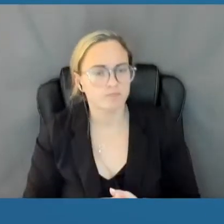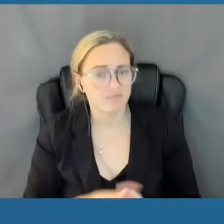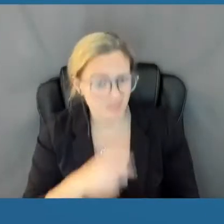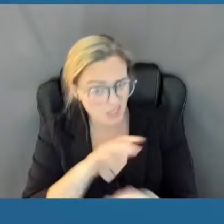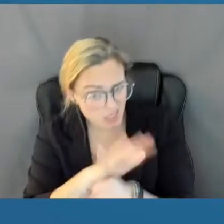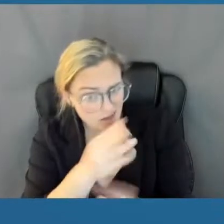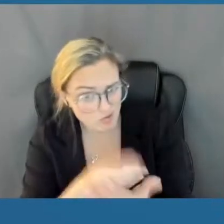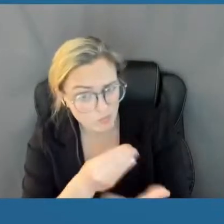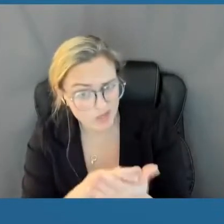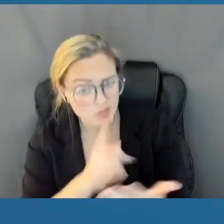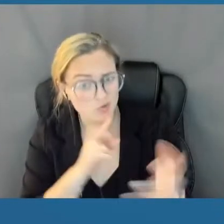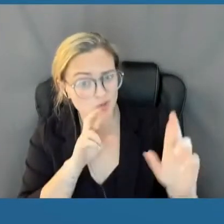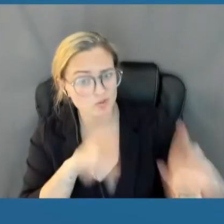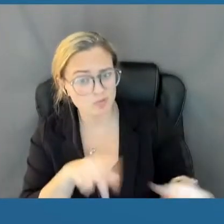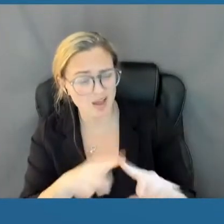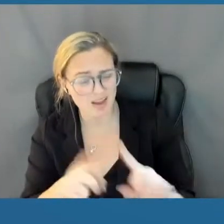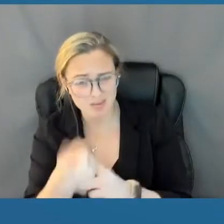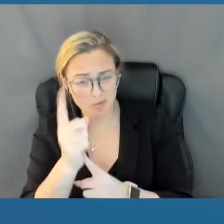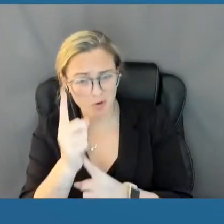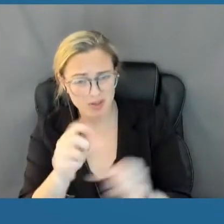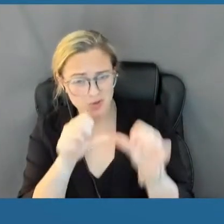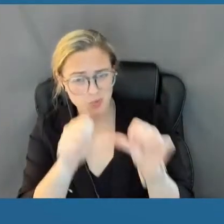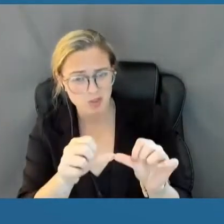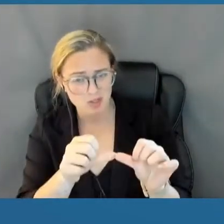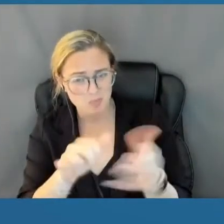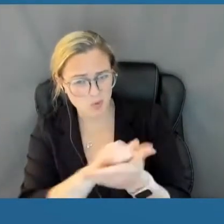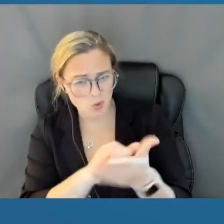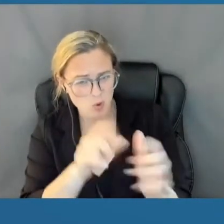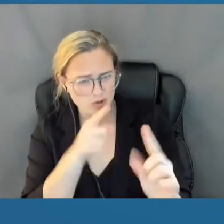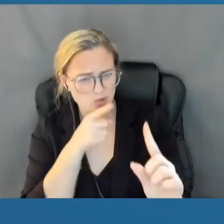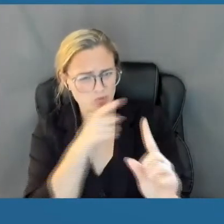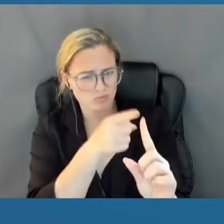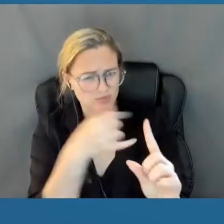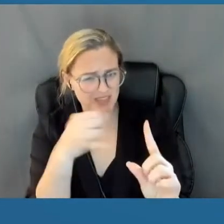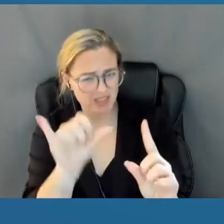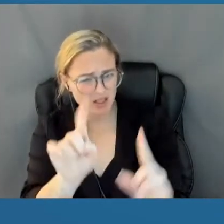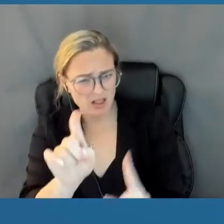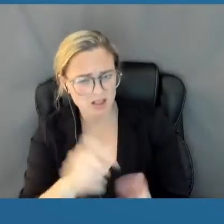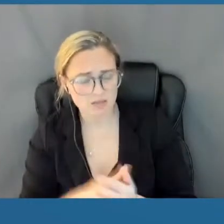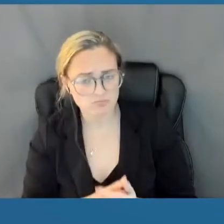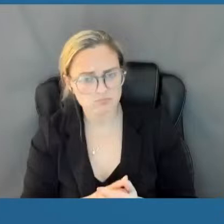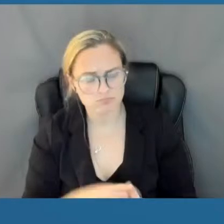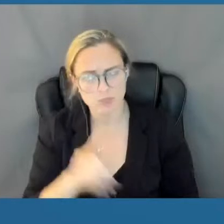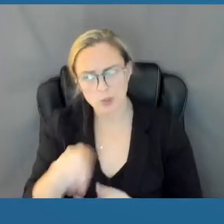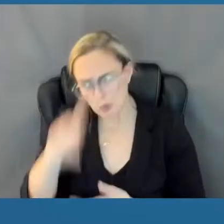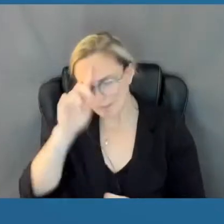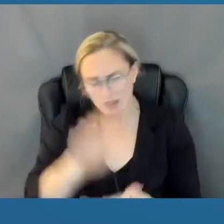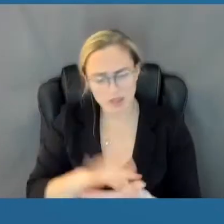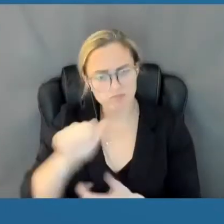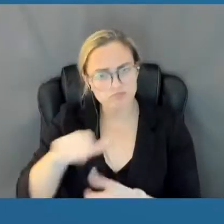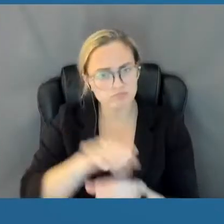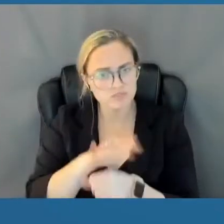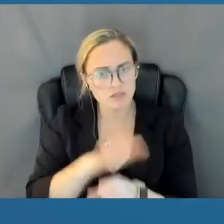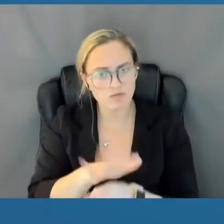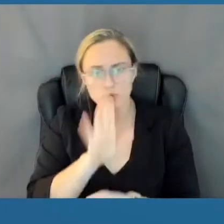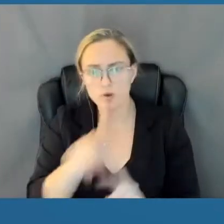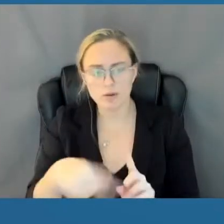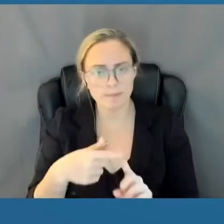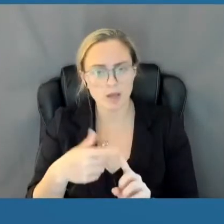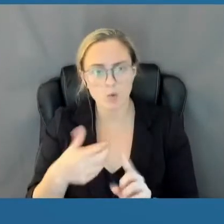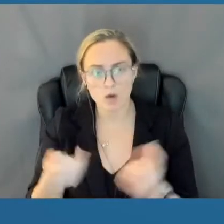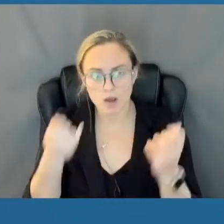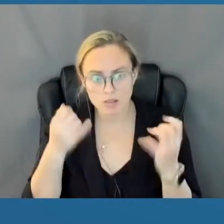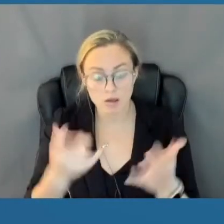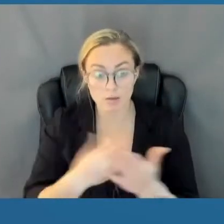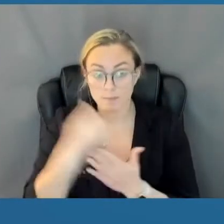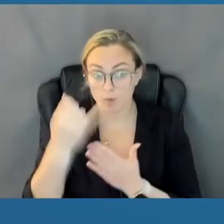really respond to this moment, to keep New York on track to meet some of its targets? On track, I do believe that it is enough because you're talking about a lot of projects